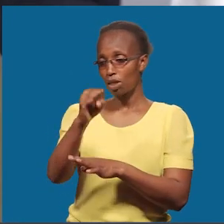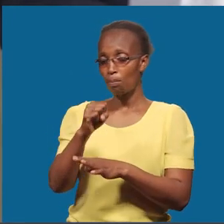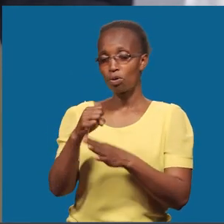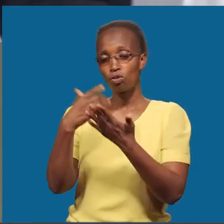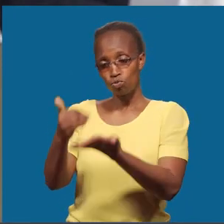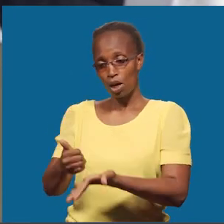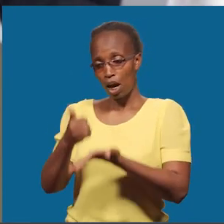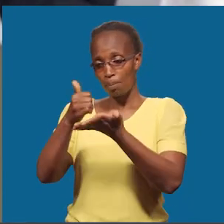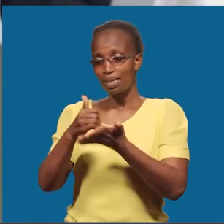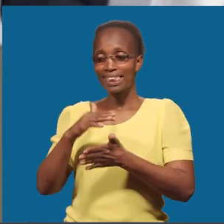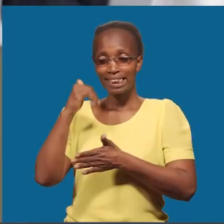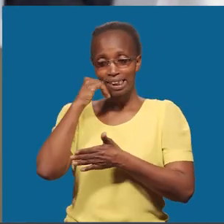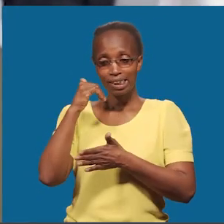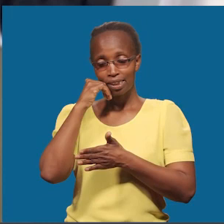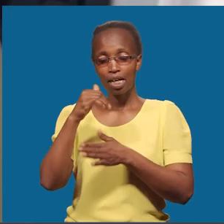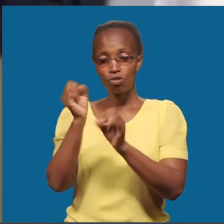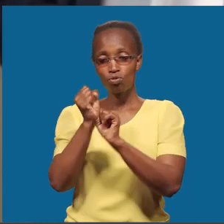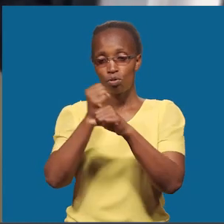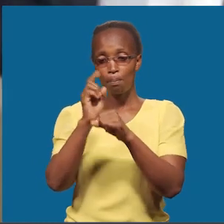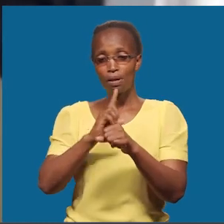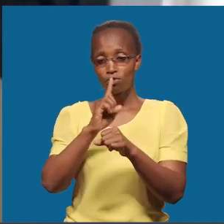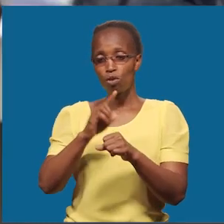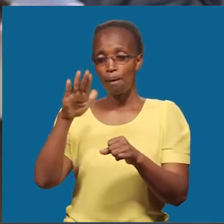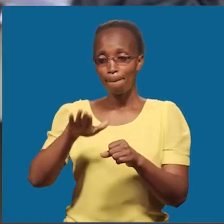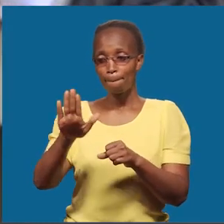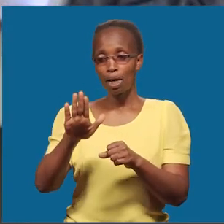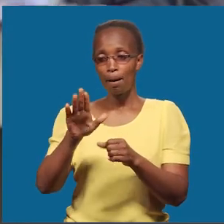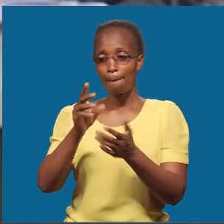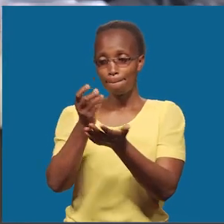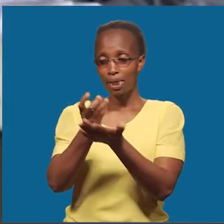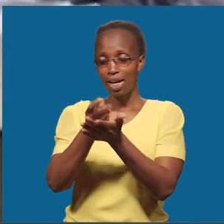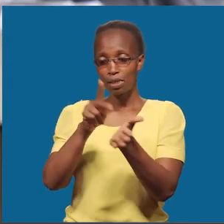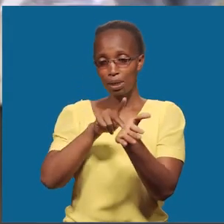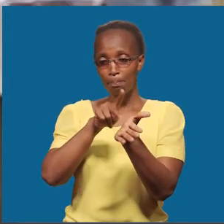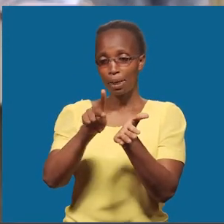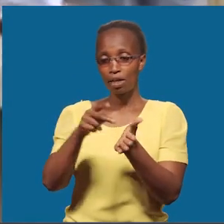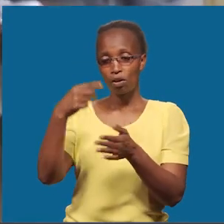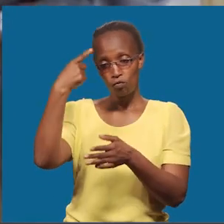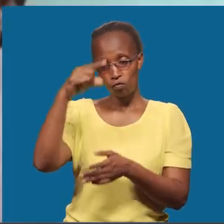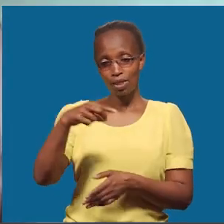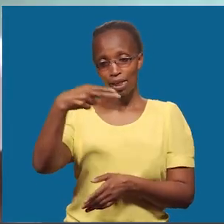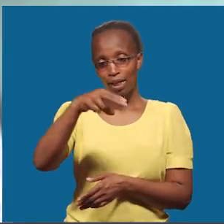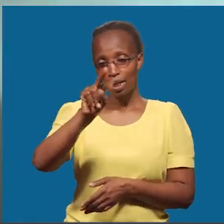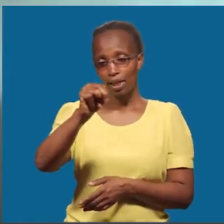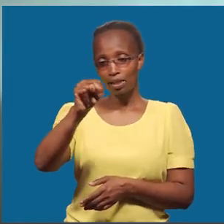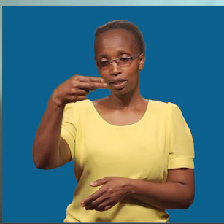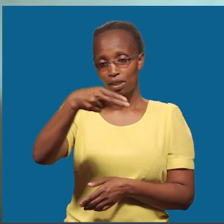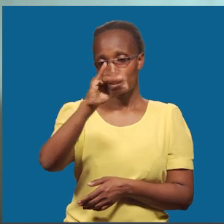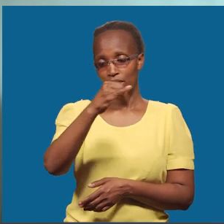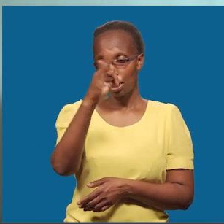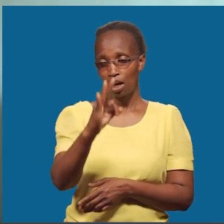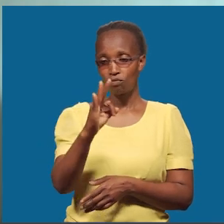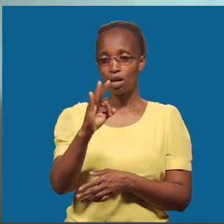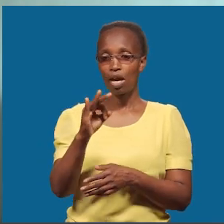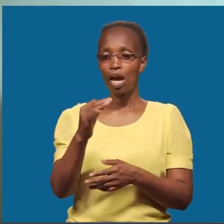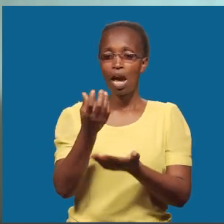hawezi kuwatekeleza wagonjwa kwani uhakikisha gharama yao imelipiwa na NHIF. We have many challenges as